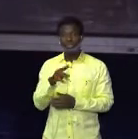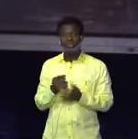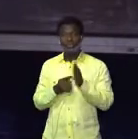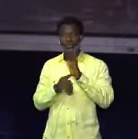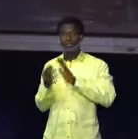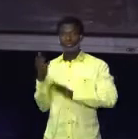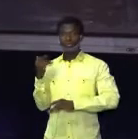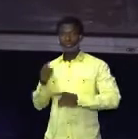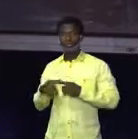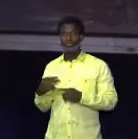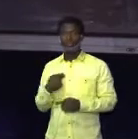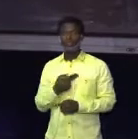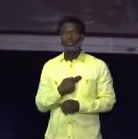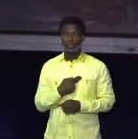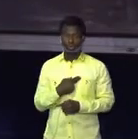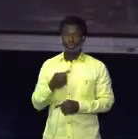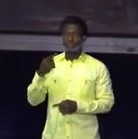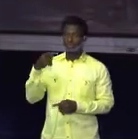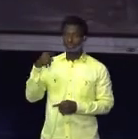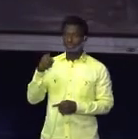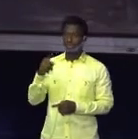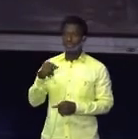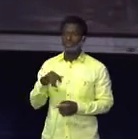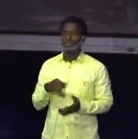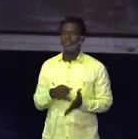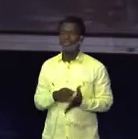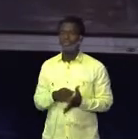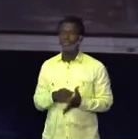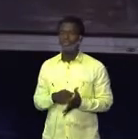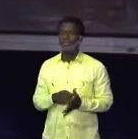should? Then you're correct. Mark it.